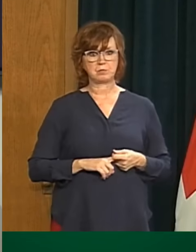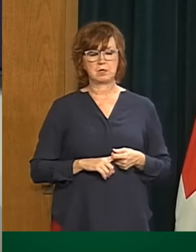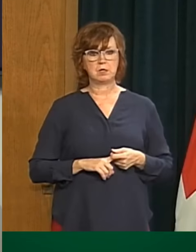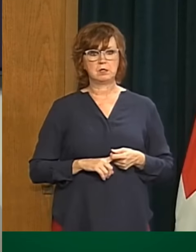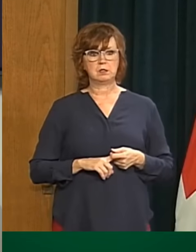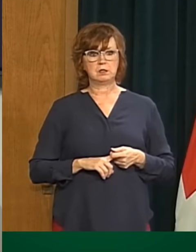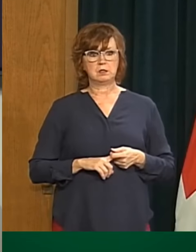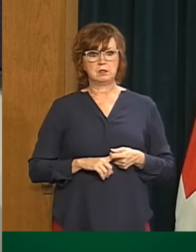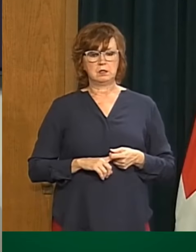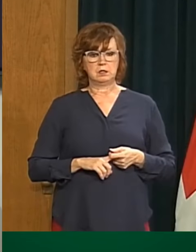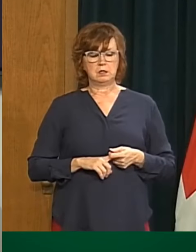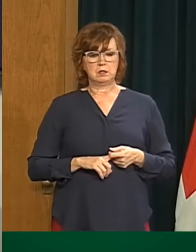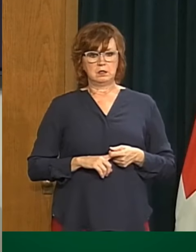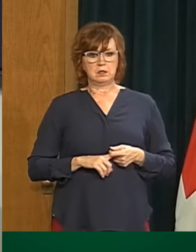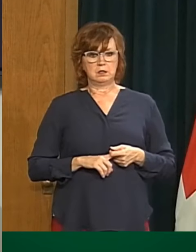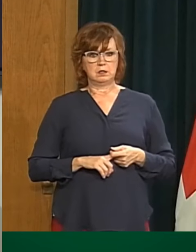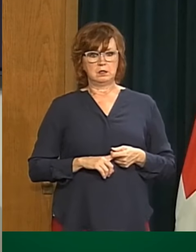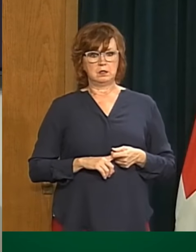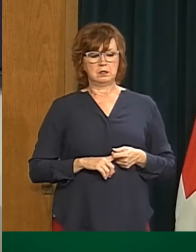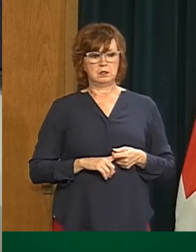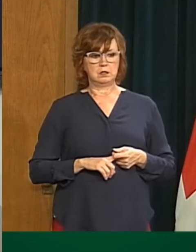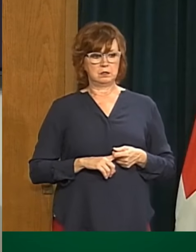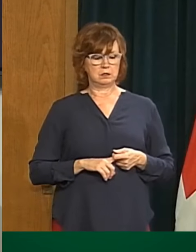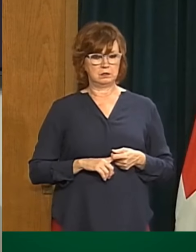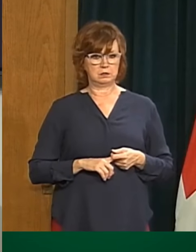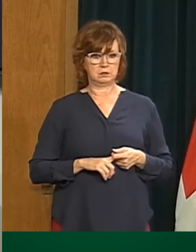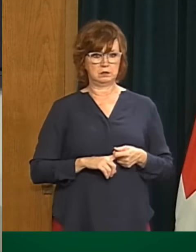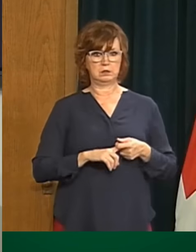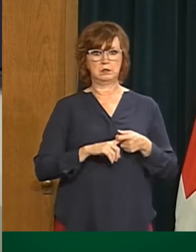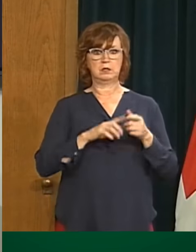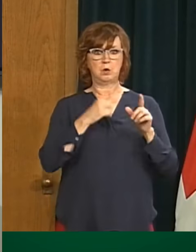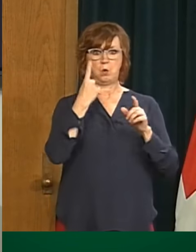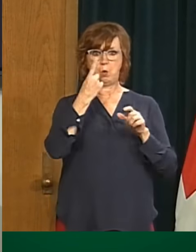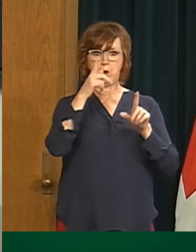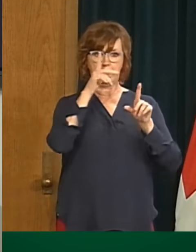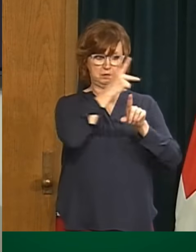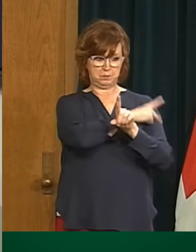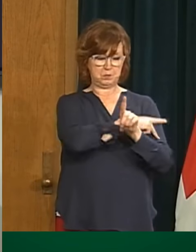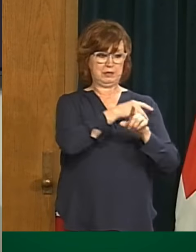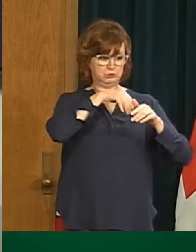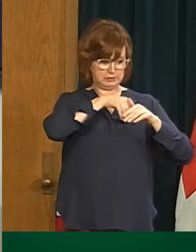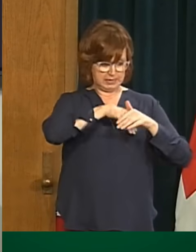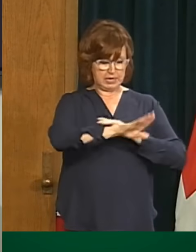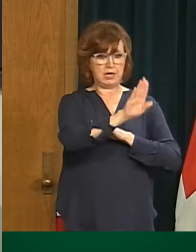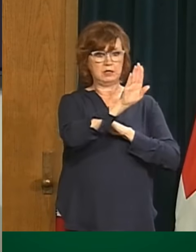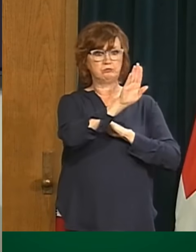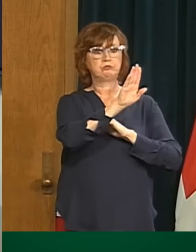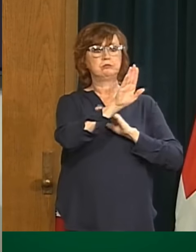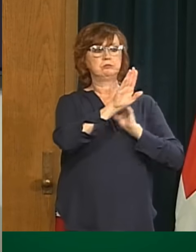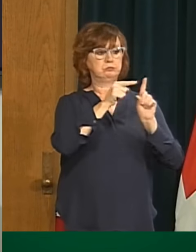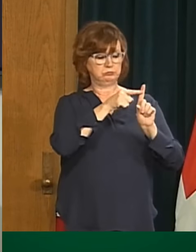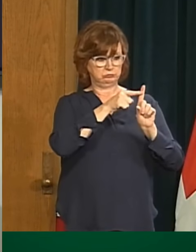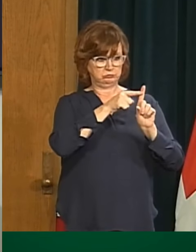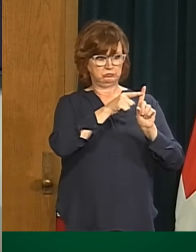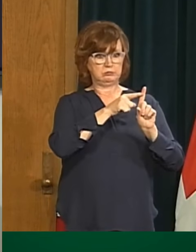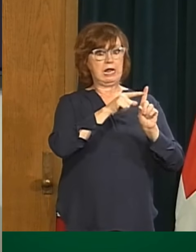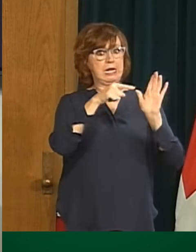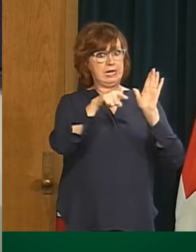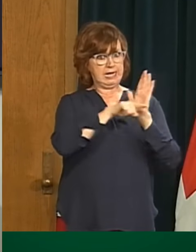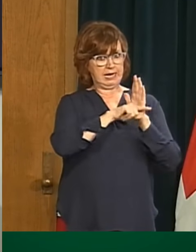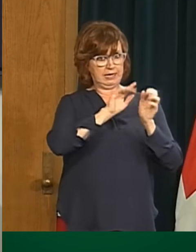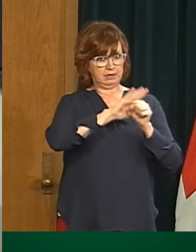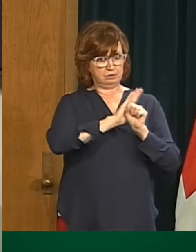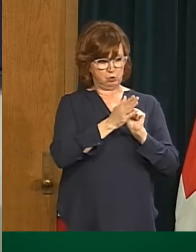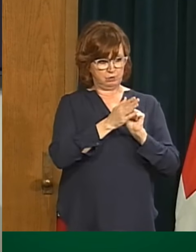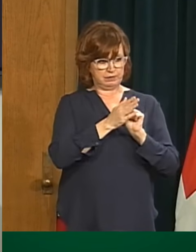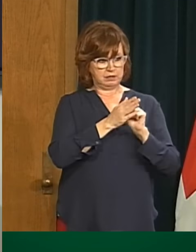this person having gone in with no negative screening and negative symptoms, then having developed it in the hospital, are you